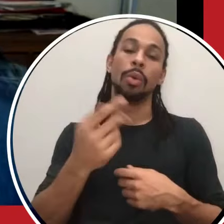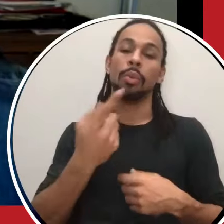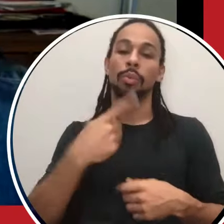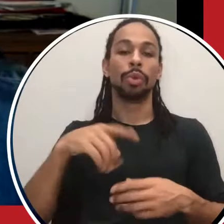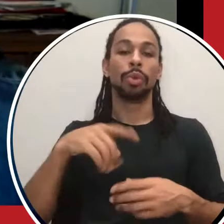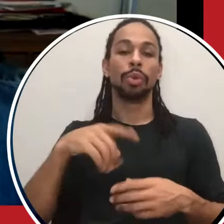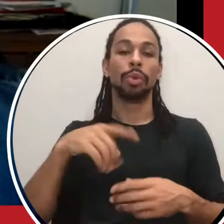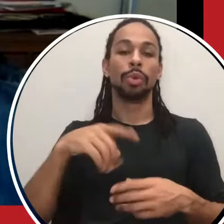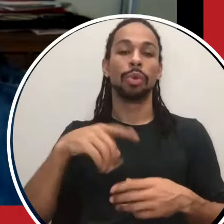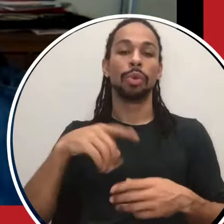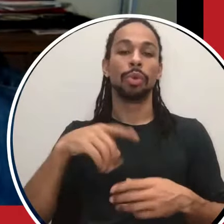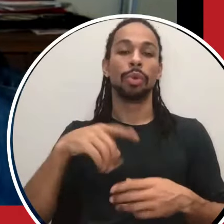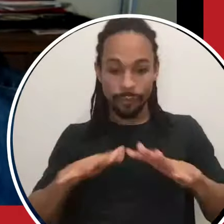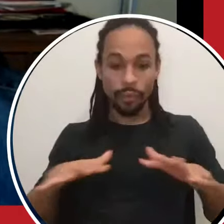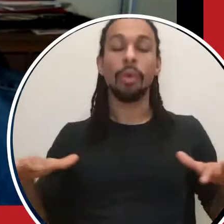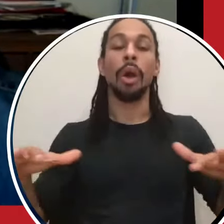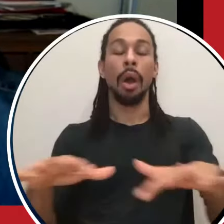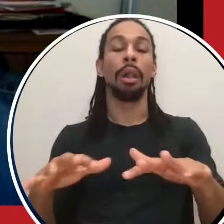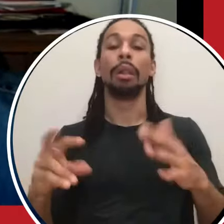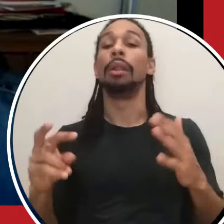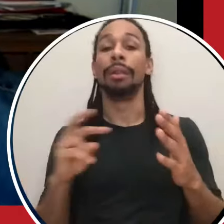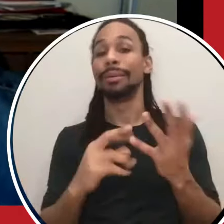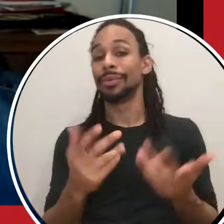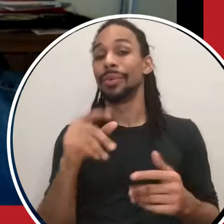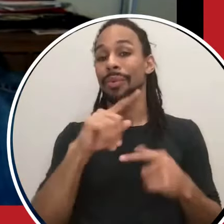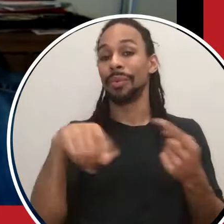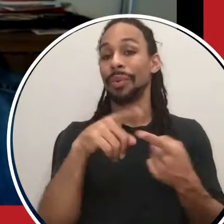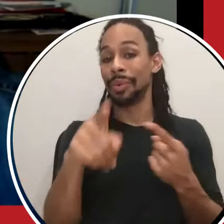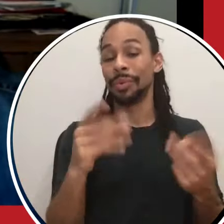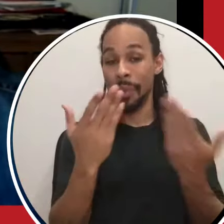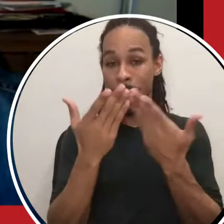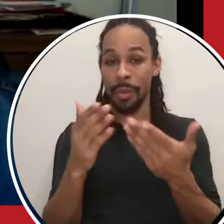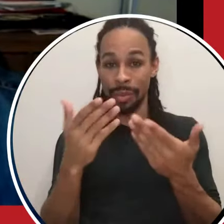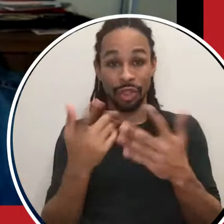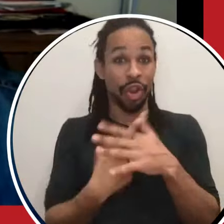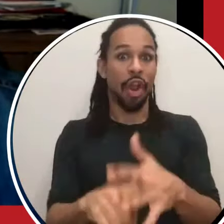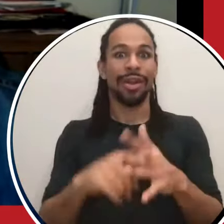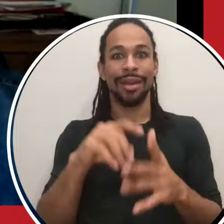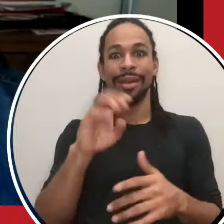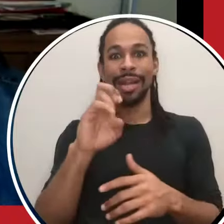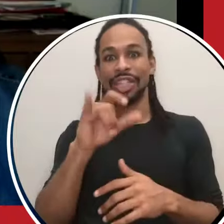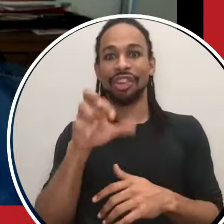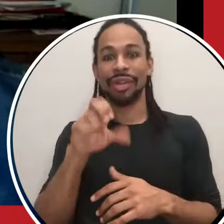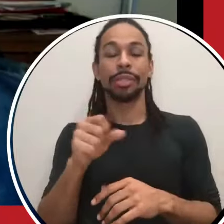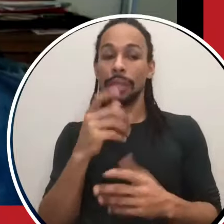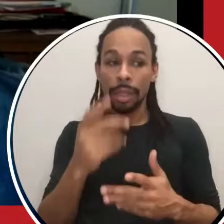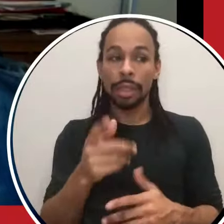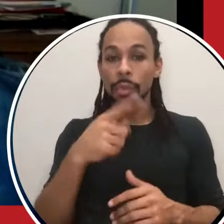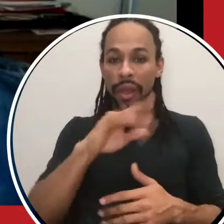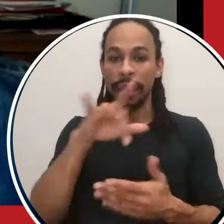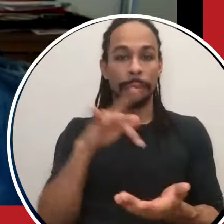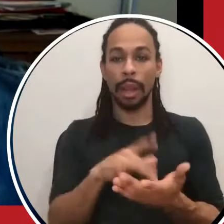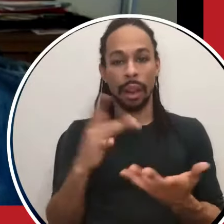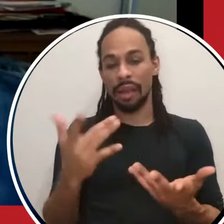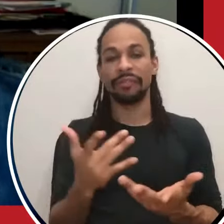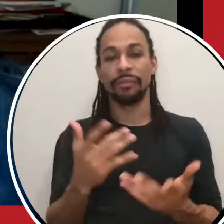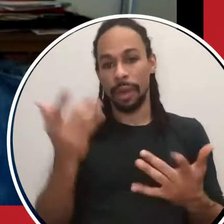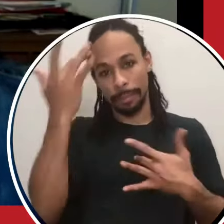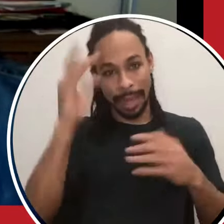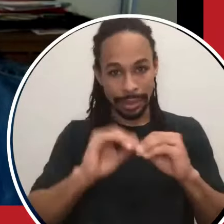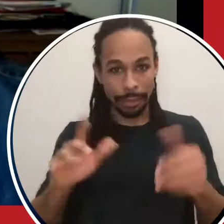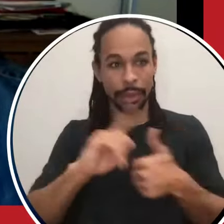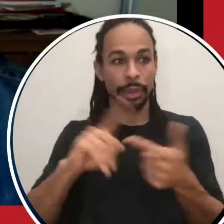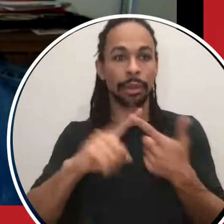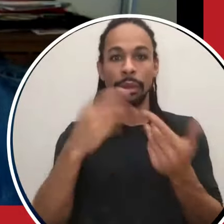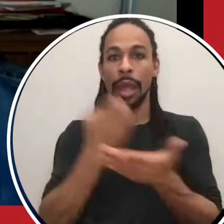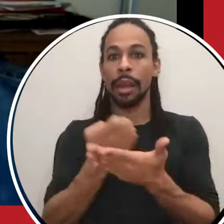as you mentioned, when you opened, Jairus, there's, you know, we're in the midst of a pandemic. We're in the midst of an economic crisis. The next big thing on our